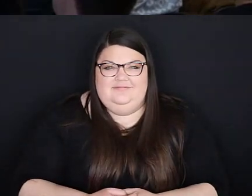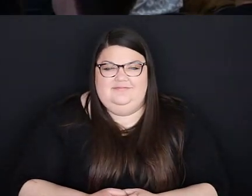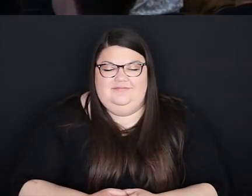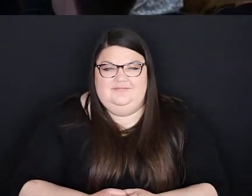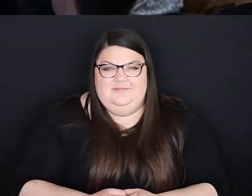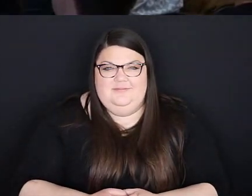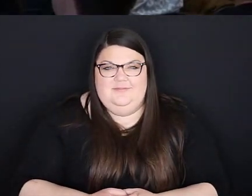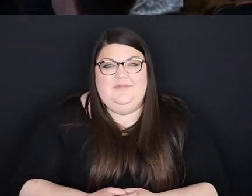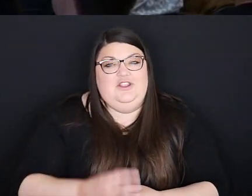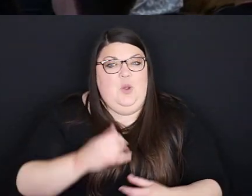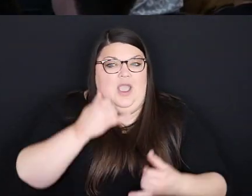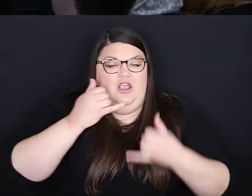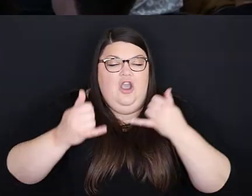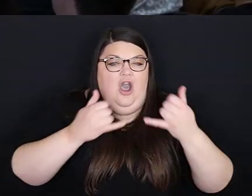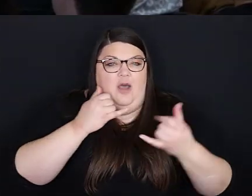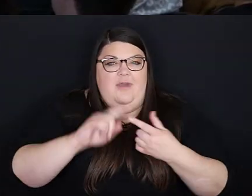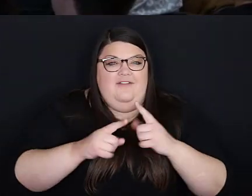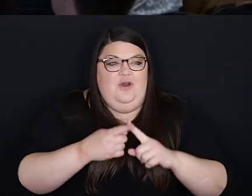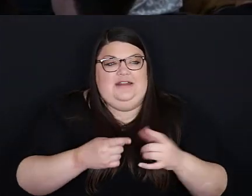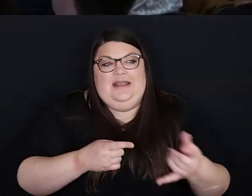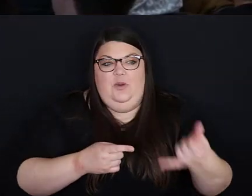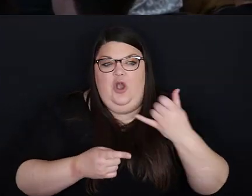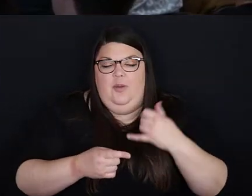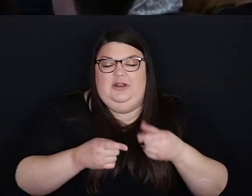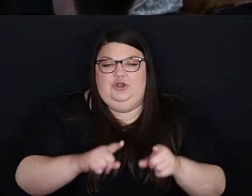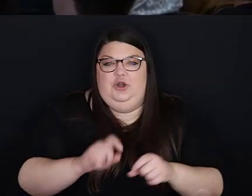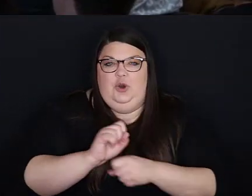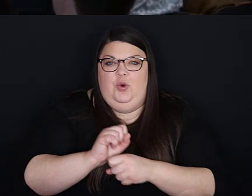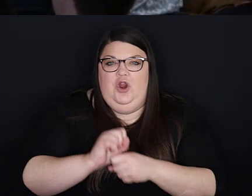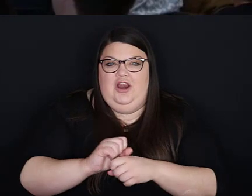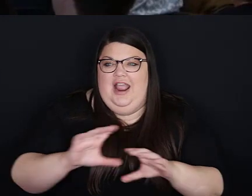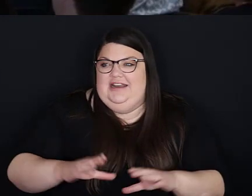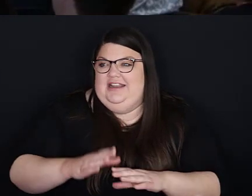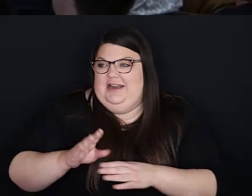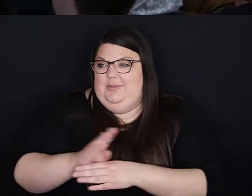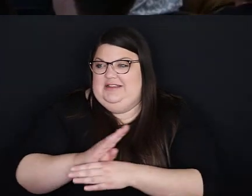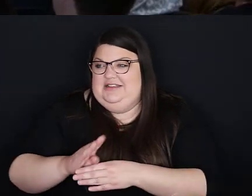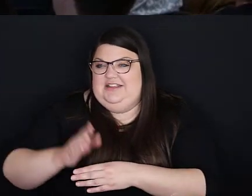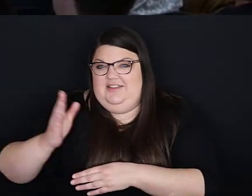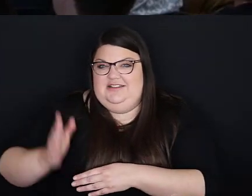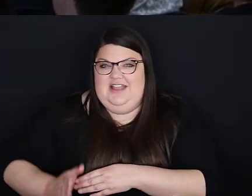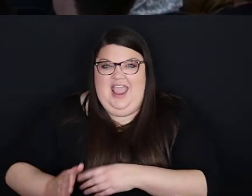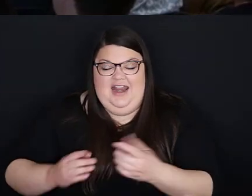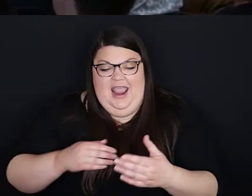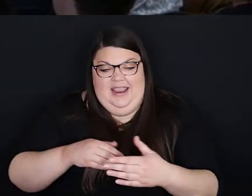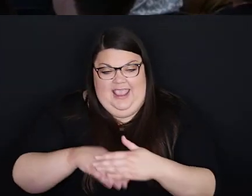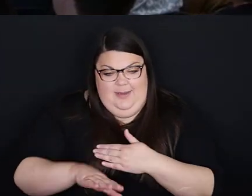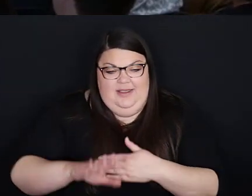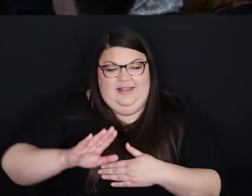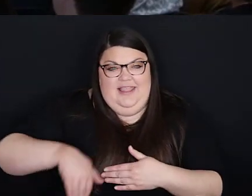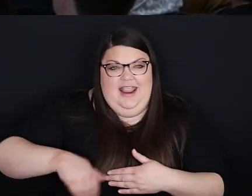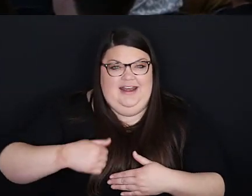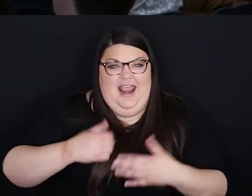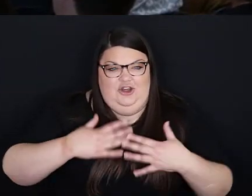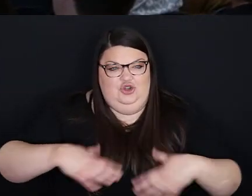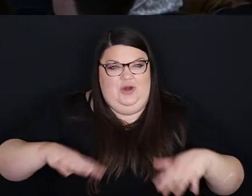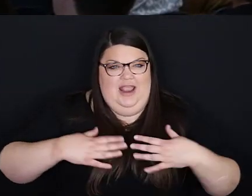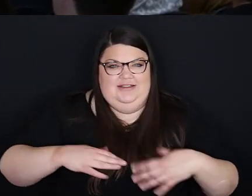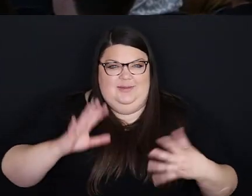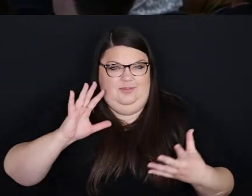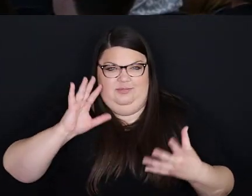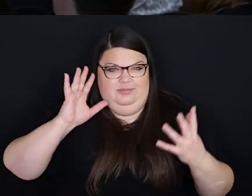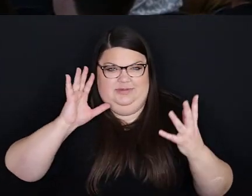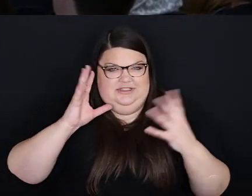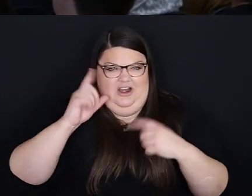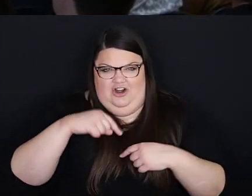So I phoned my friends and they started calling me at work. I did a flourishing business on the side. I came in late and dressed bizarrely. I